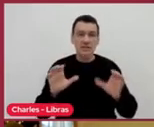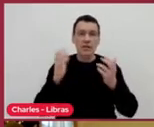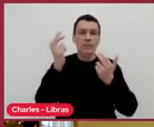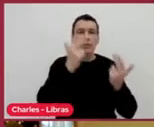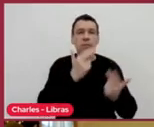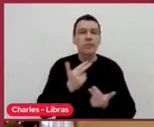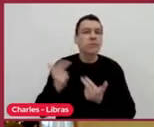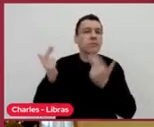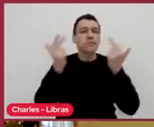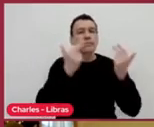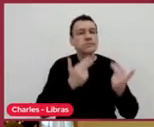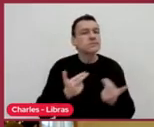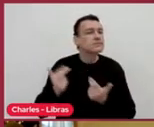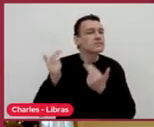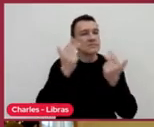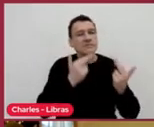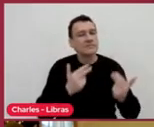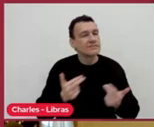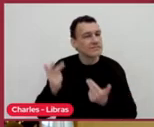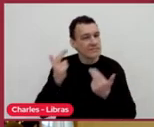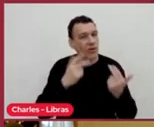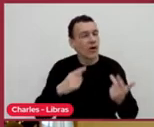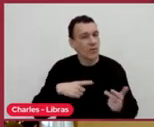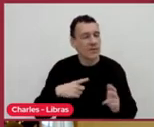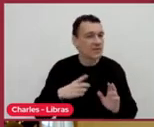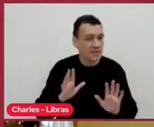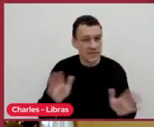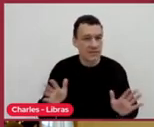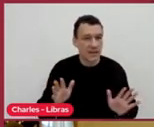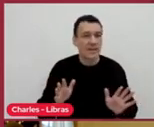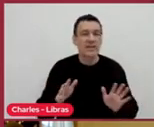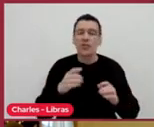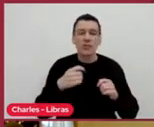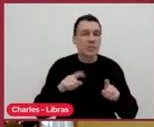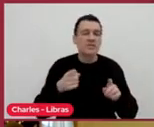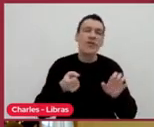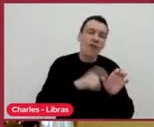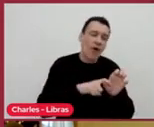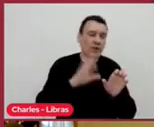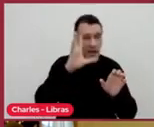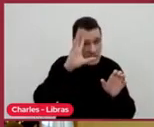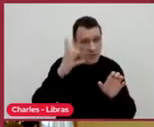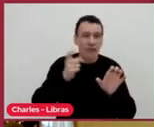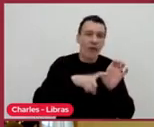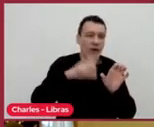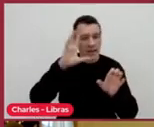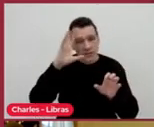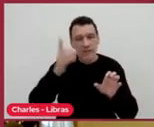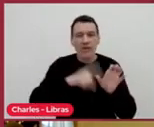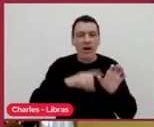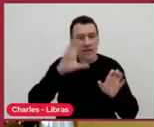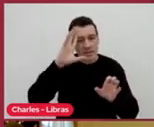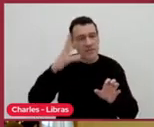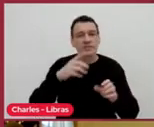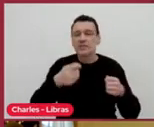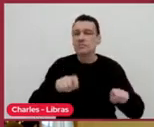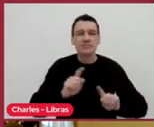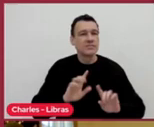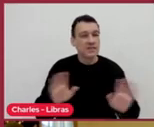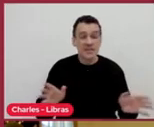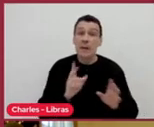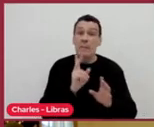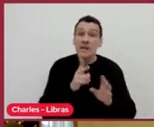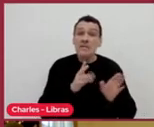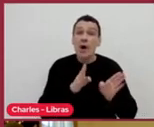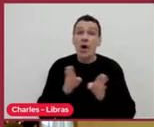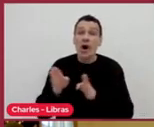I can call the batch resolver. And again, I have to return the same order that I called. So